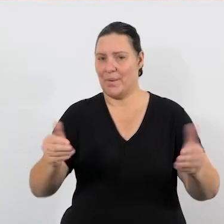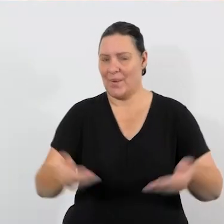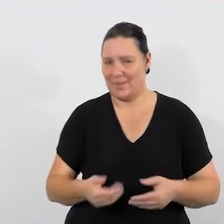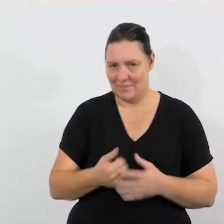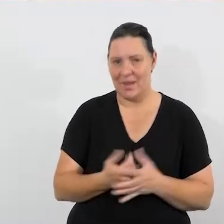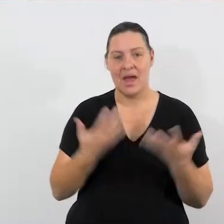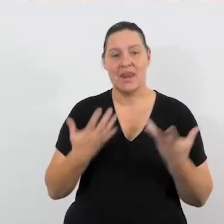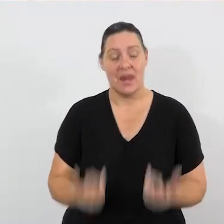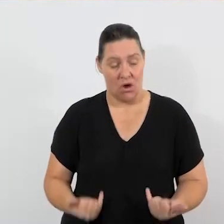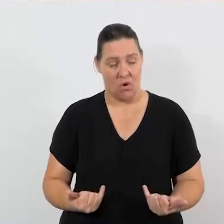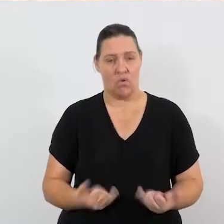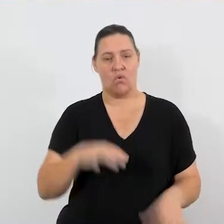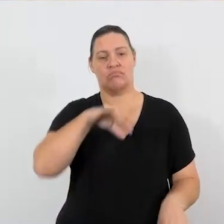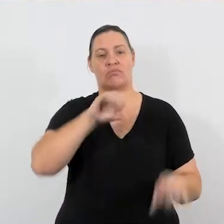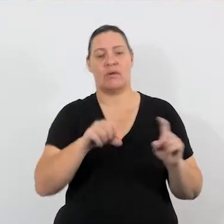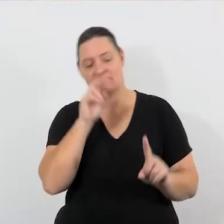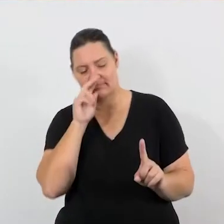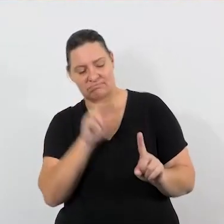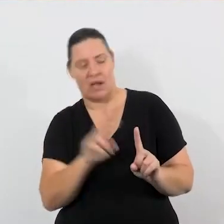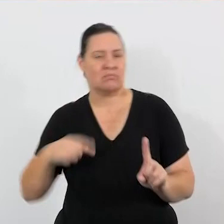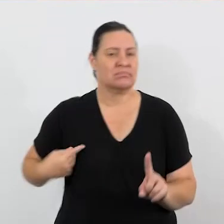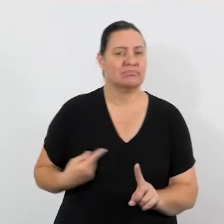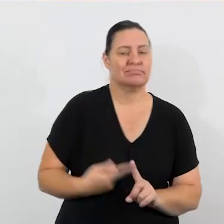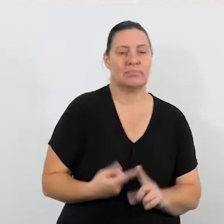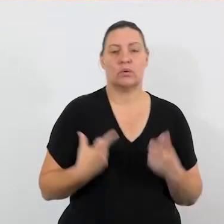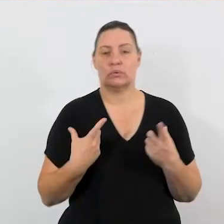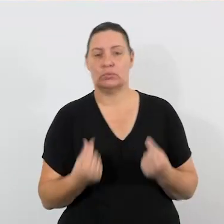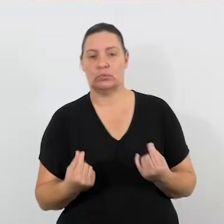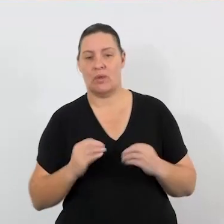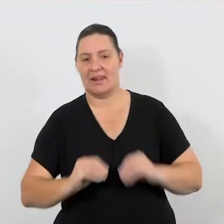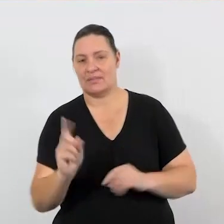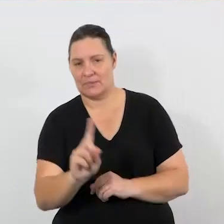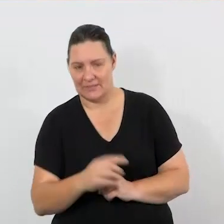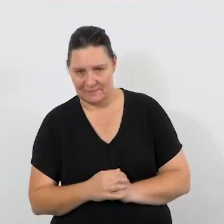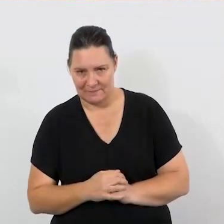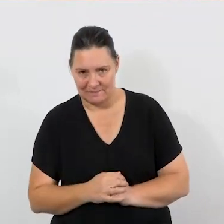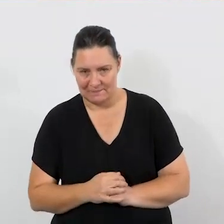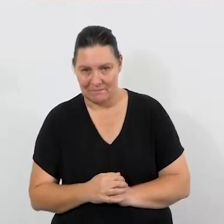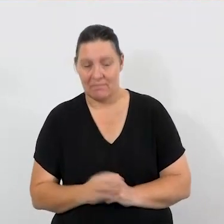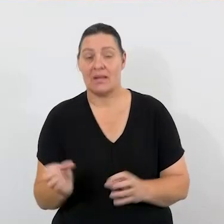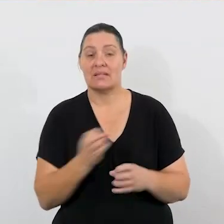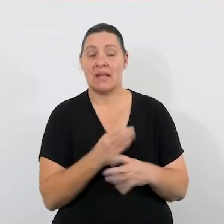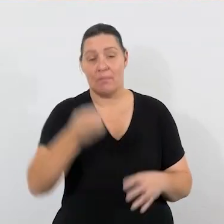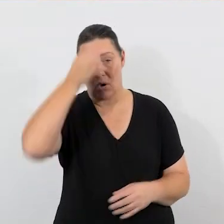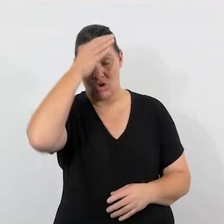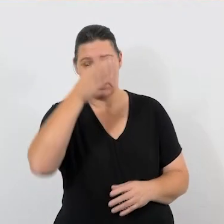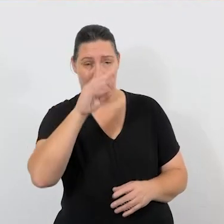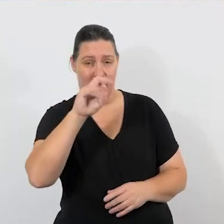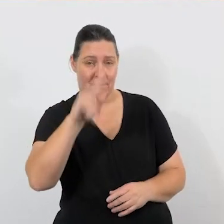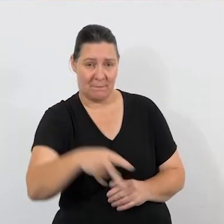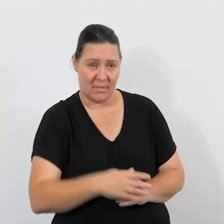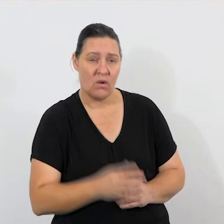Welcome back. So we are going to look at what we have done throughout this lesson. So starting with the concept